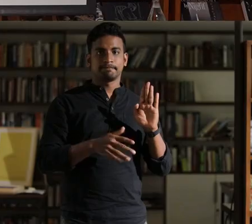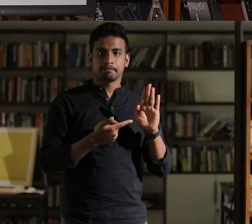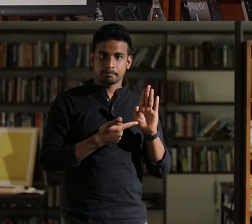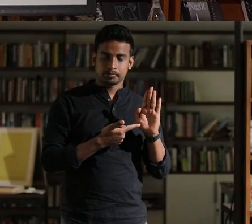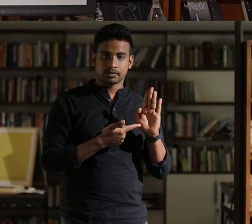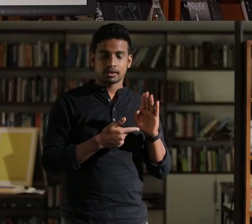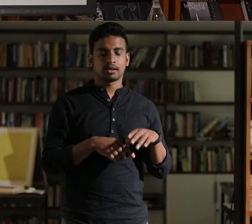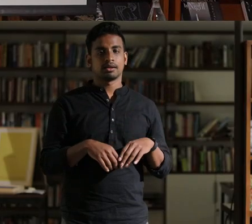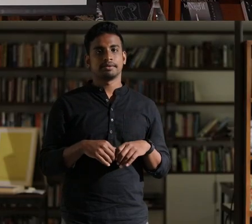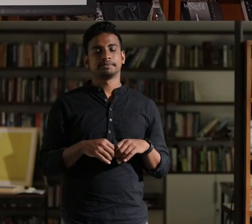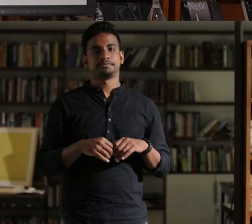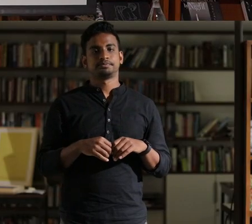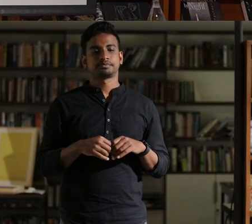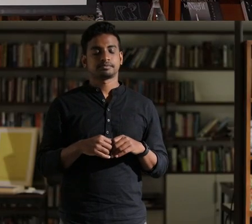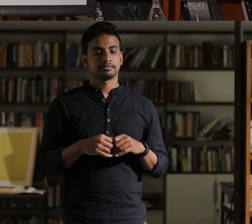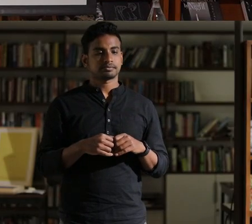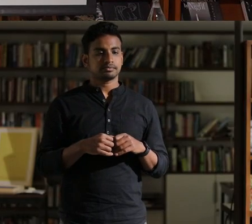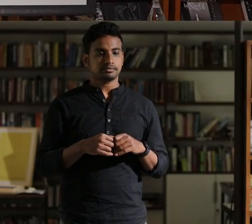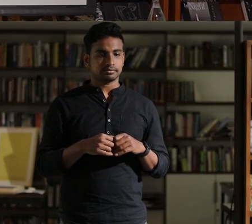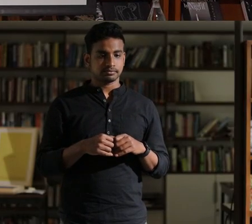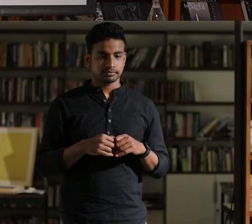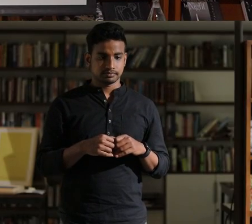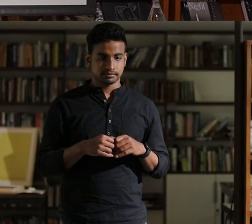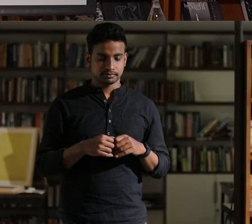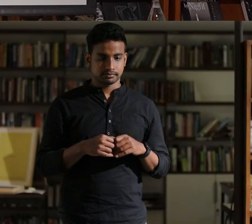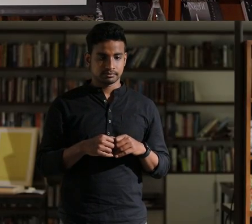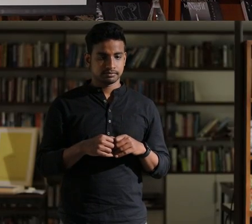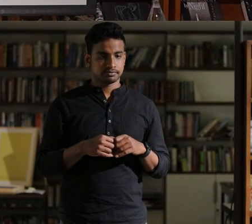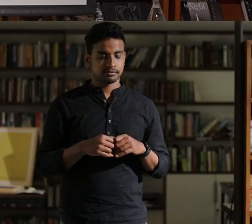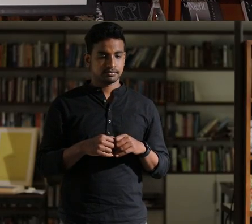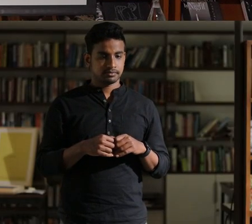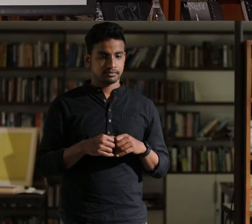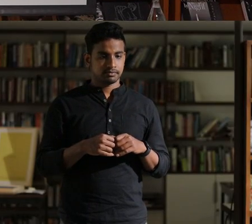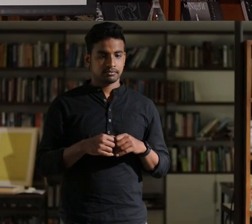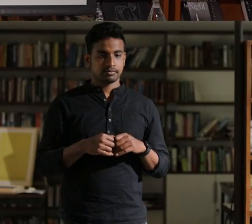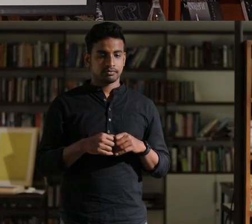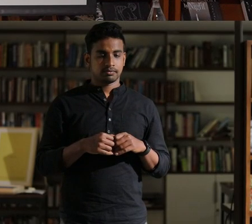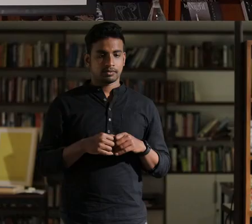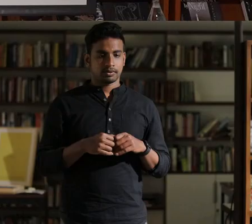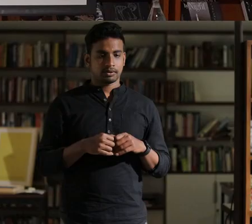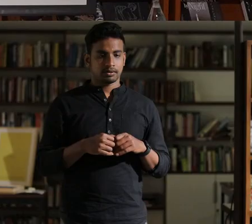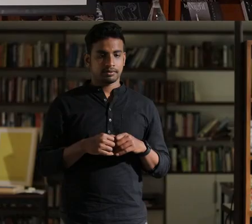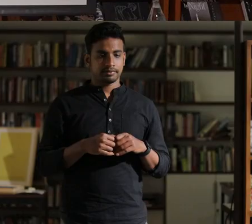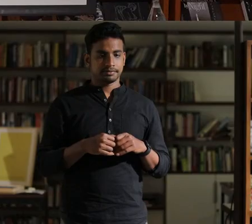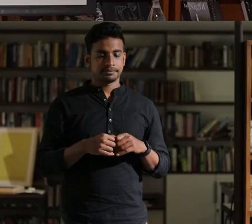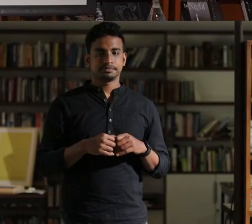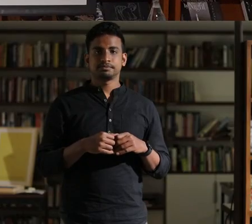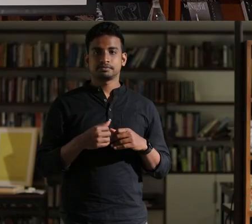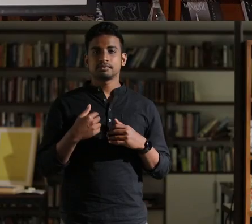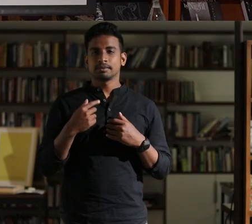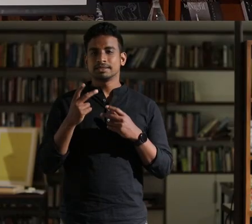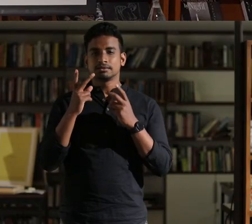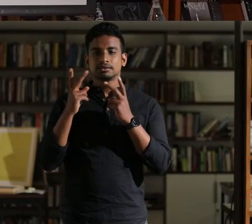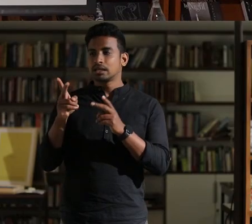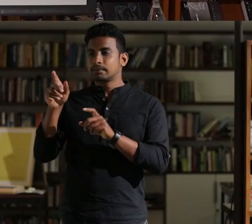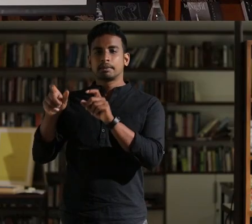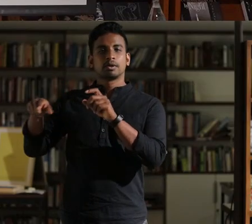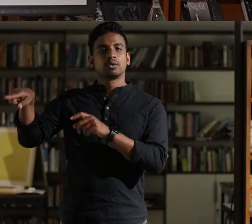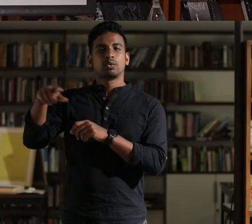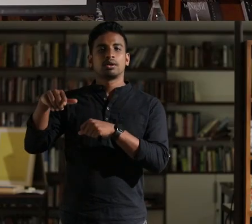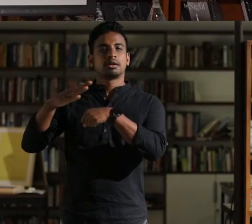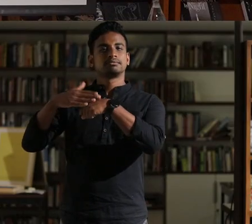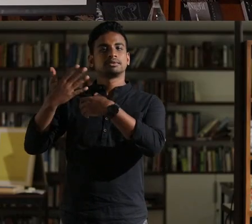as someone who had often heard about people having research on ennui, PhD